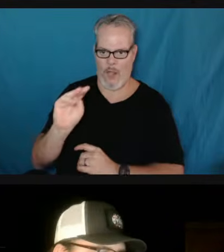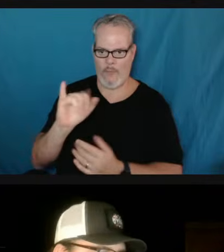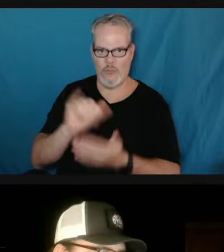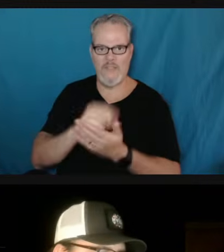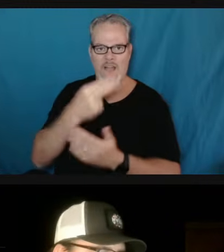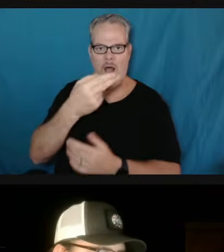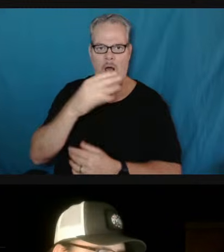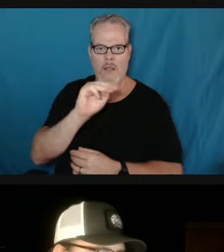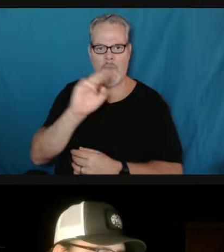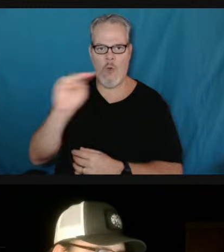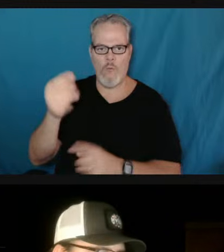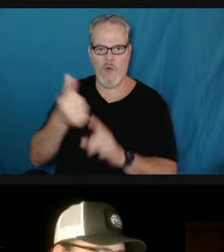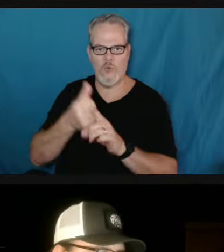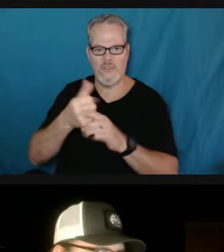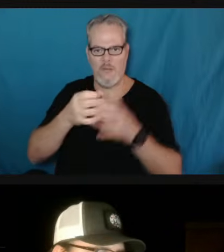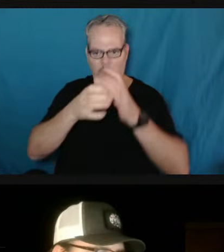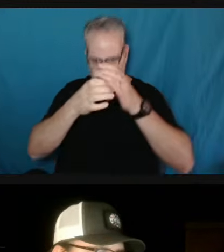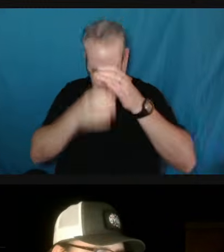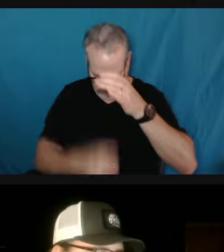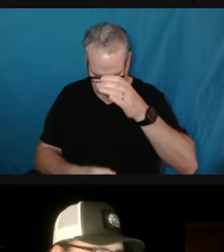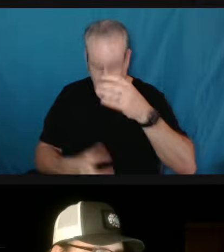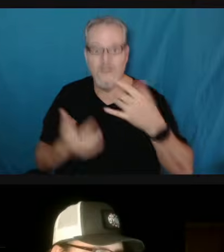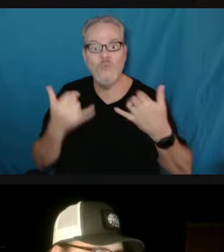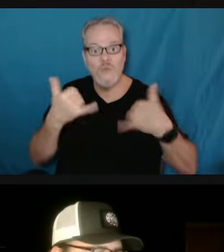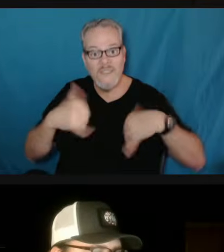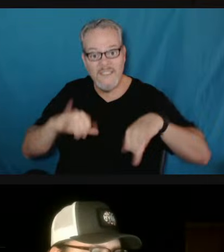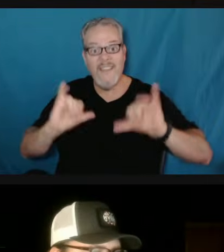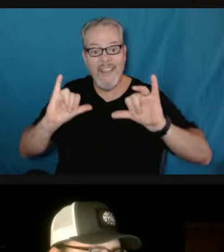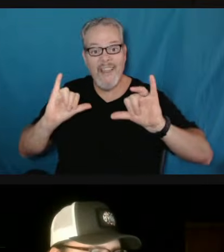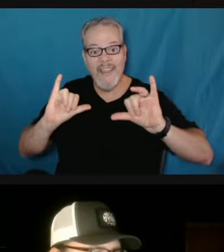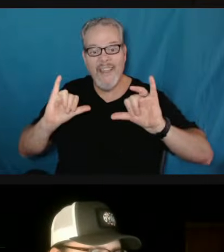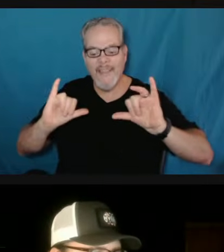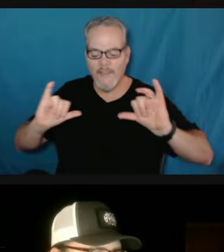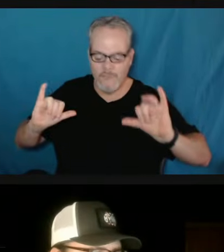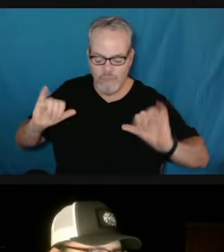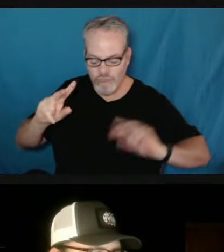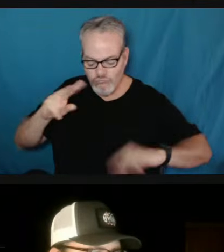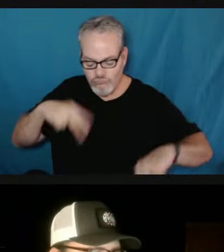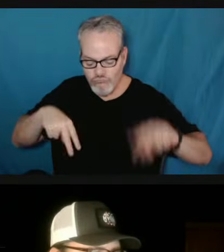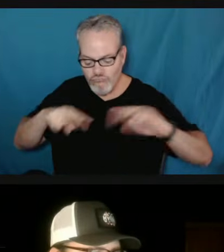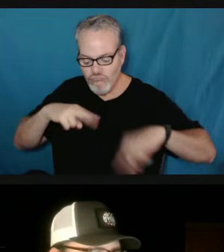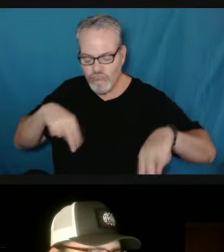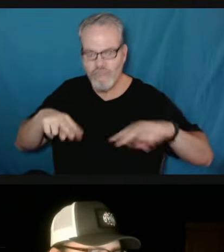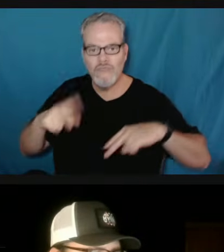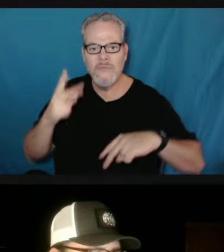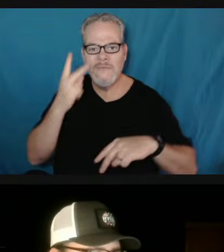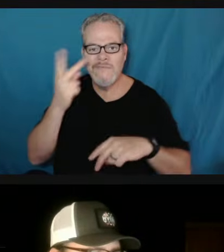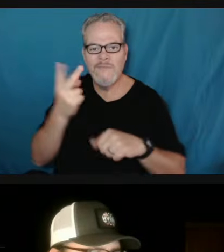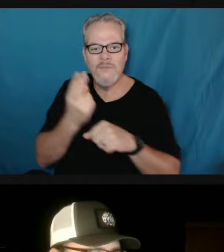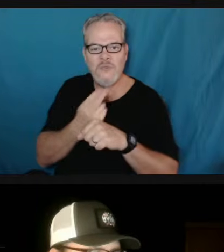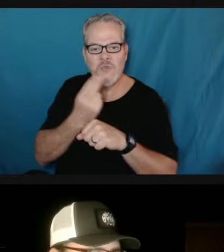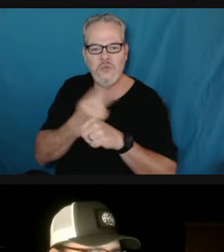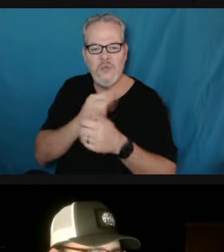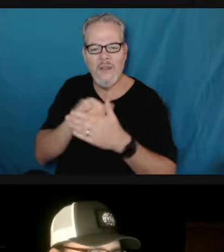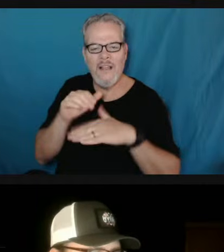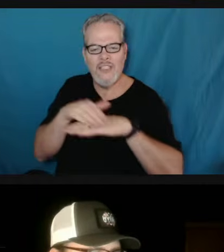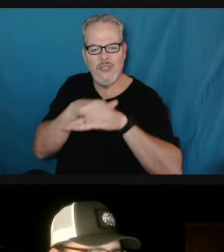again. So that just shows you how we're still tapping this shallow source for all of our